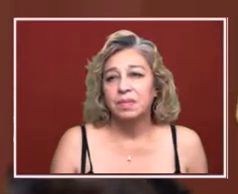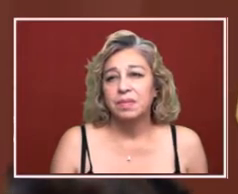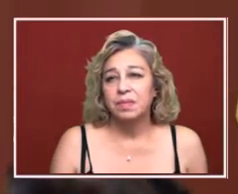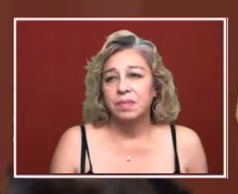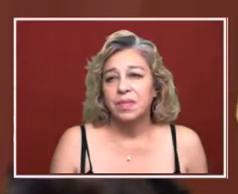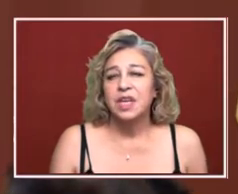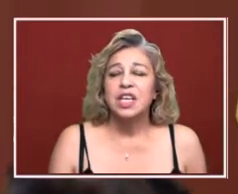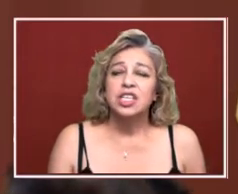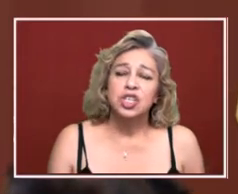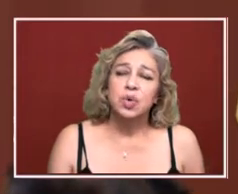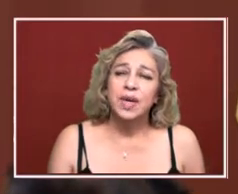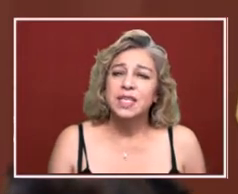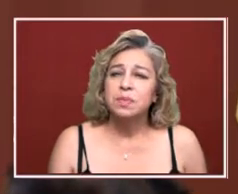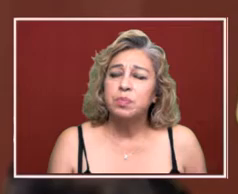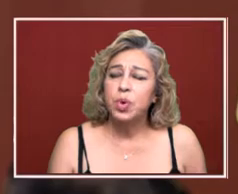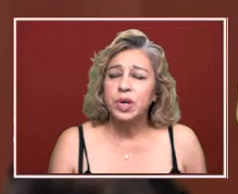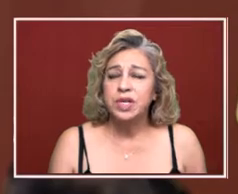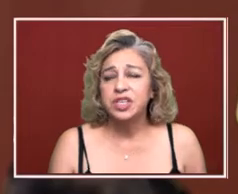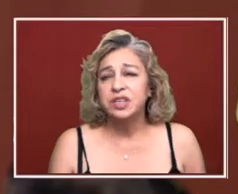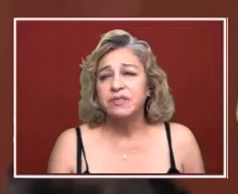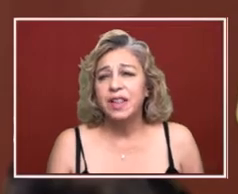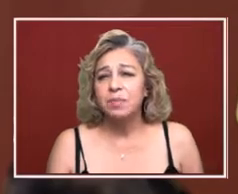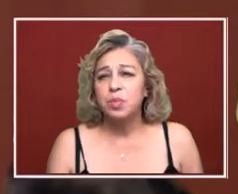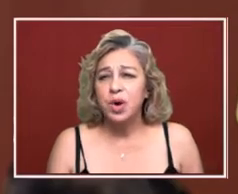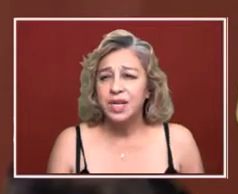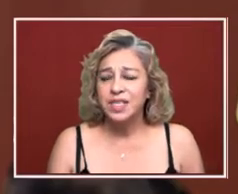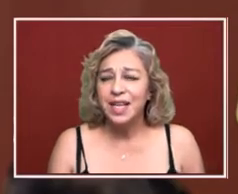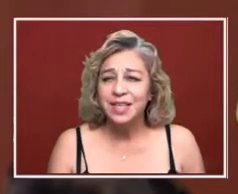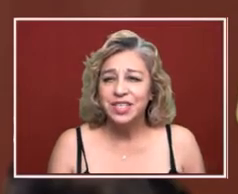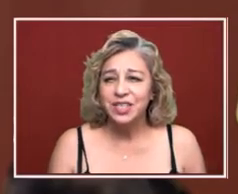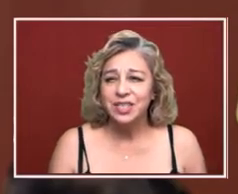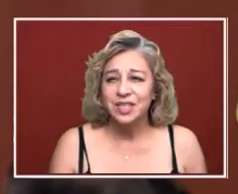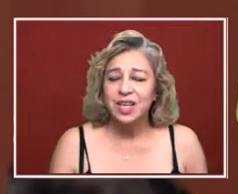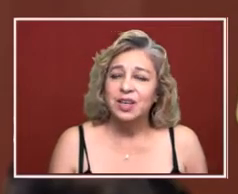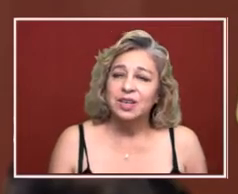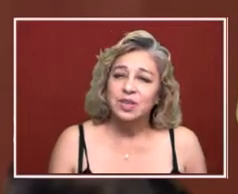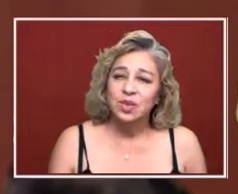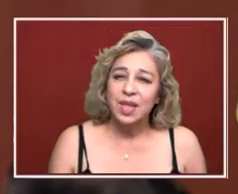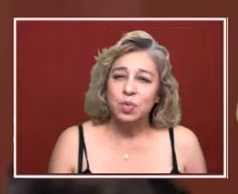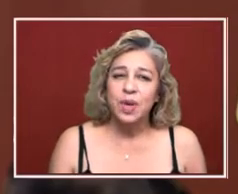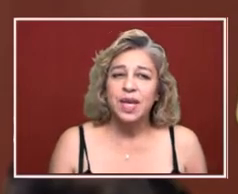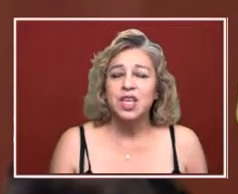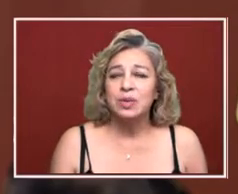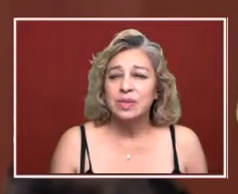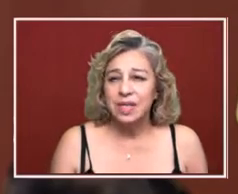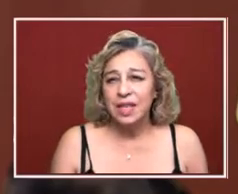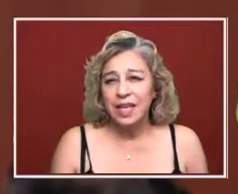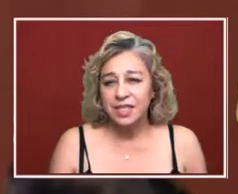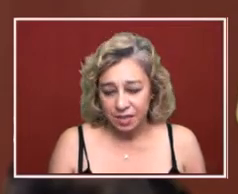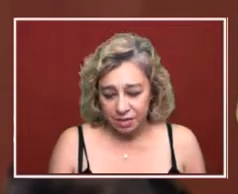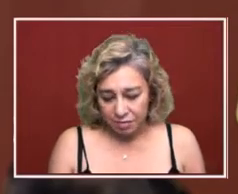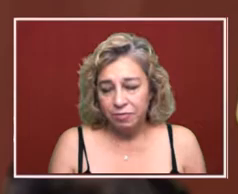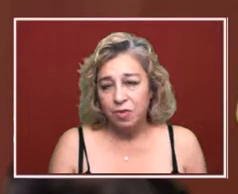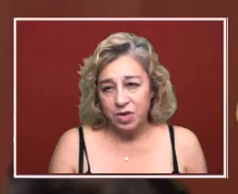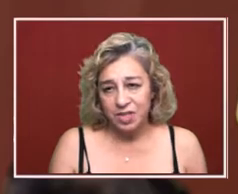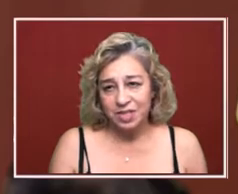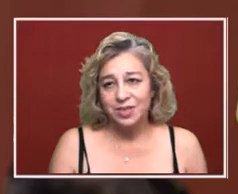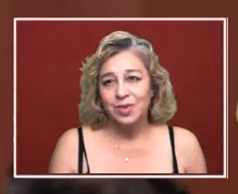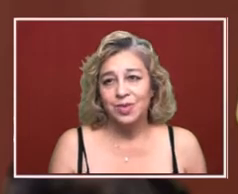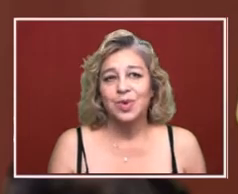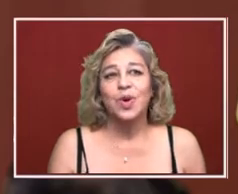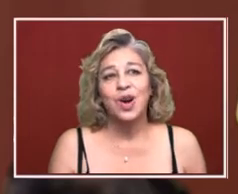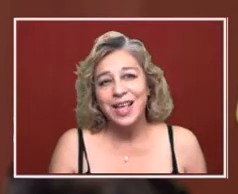menos fuerza. So it is important to develop more intelligence so that we can use less